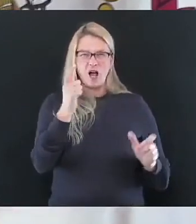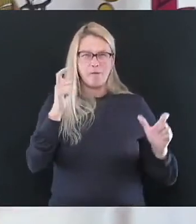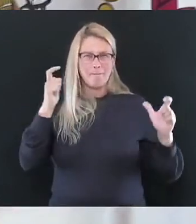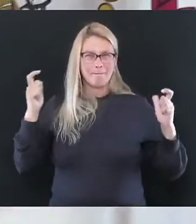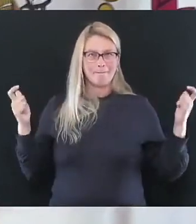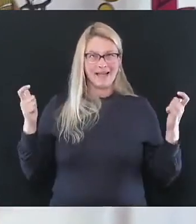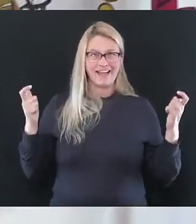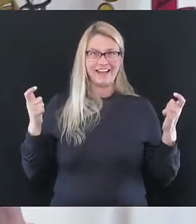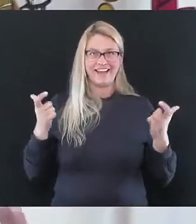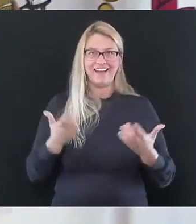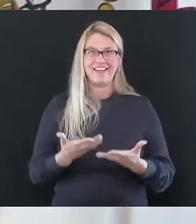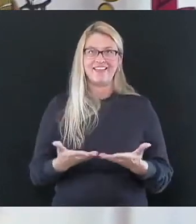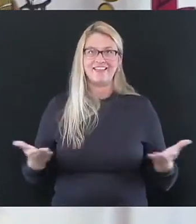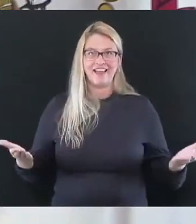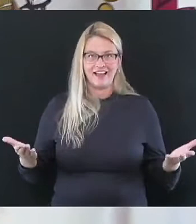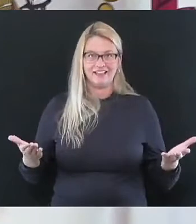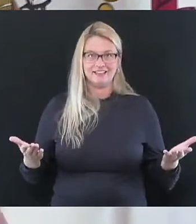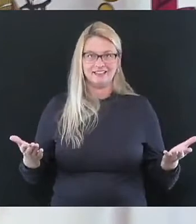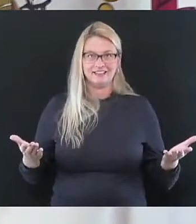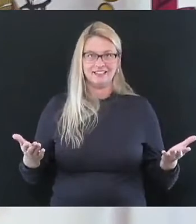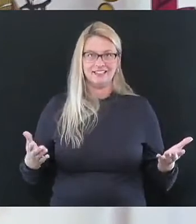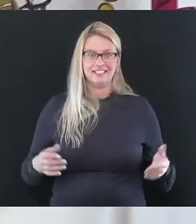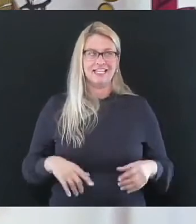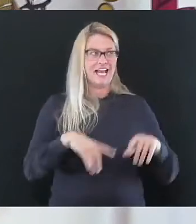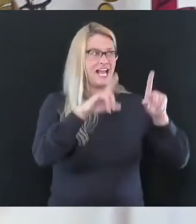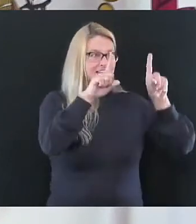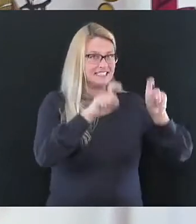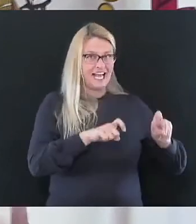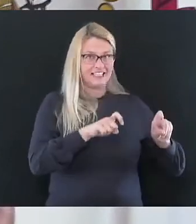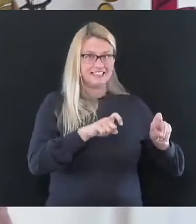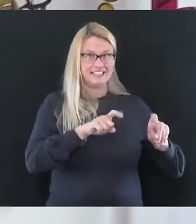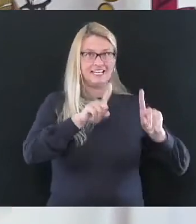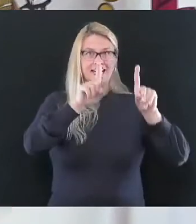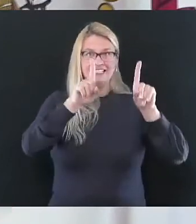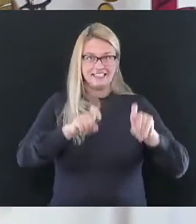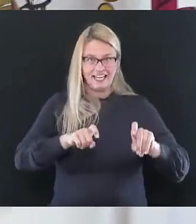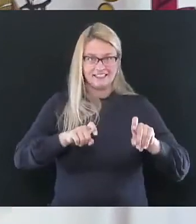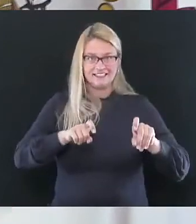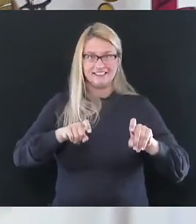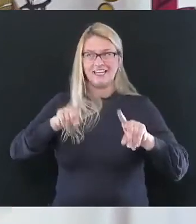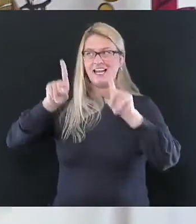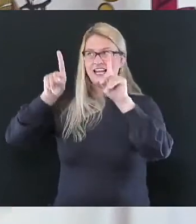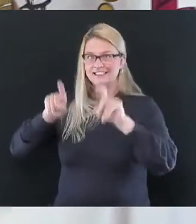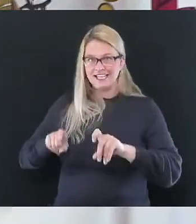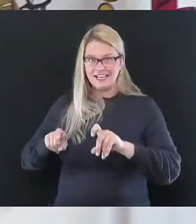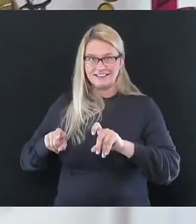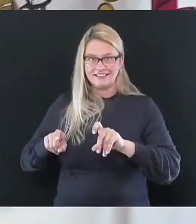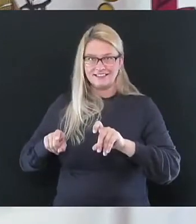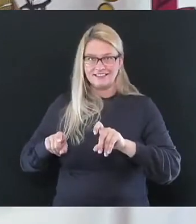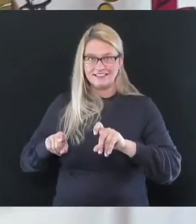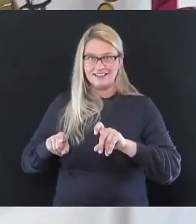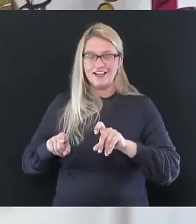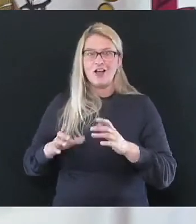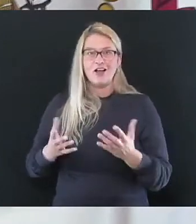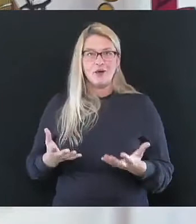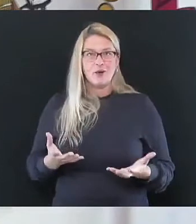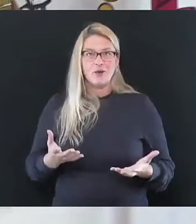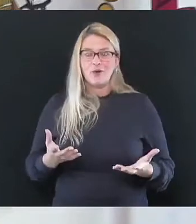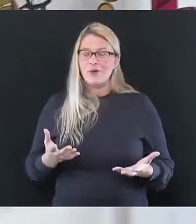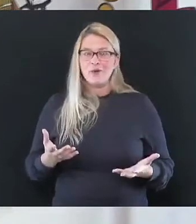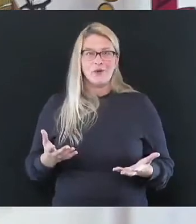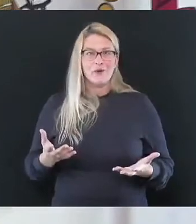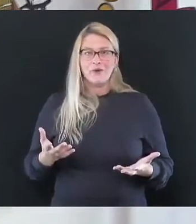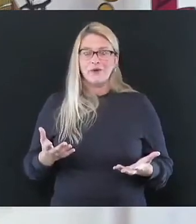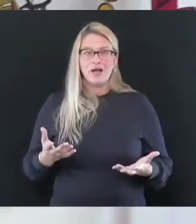thing, and that is test and test and test. It doesn't mean, you know, try to, you